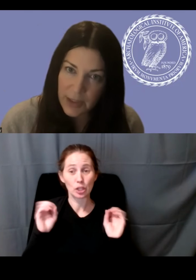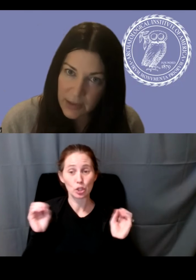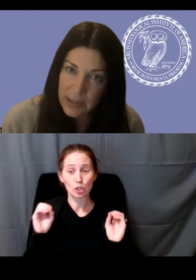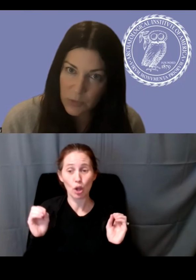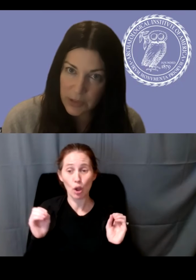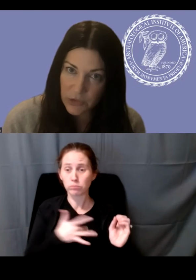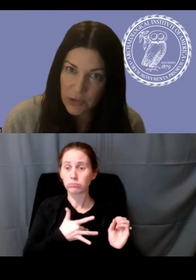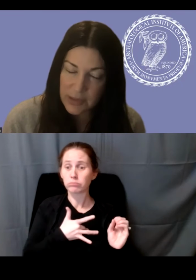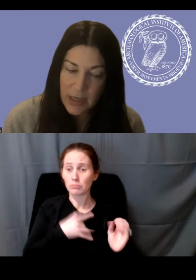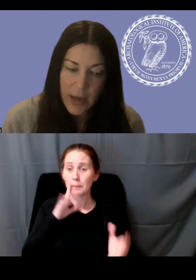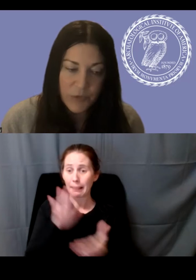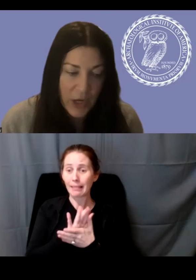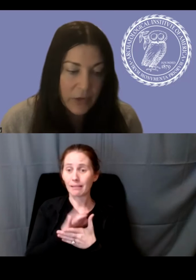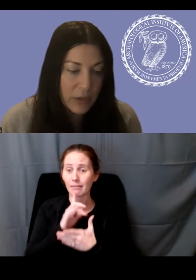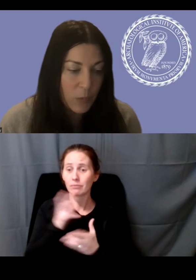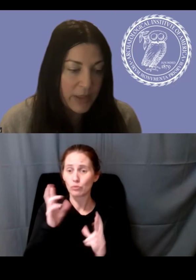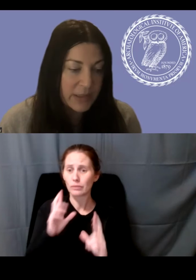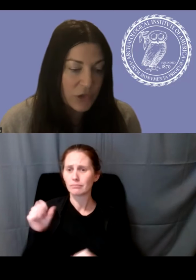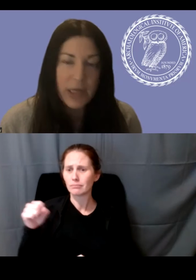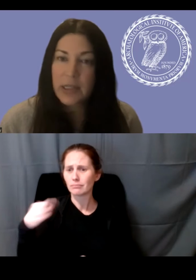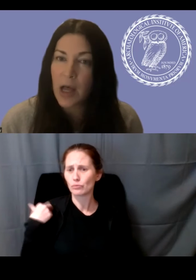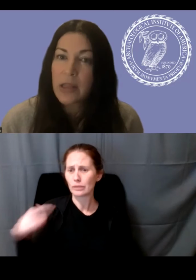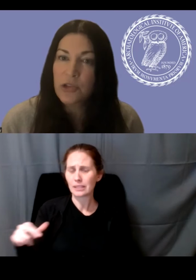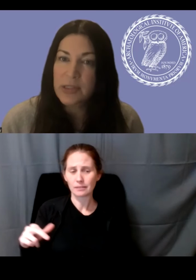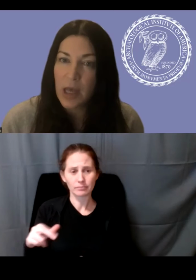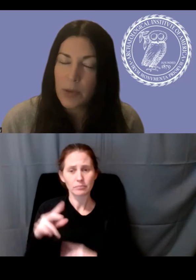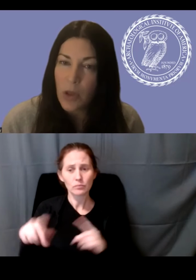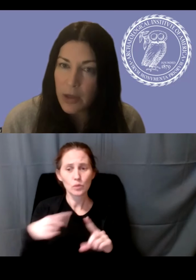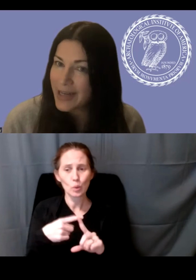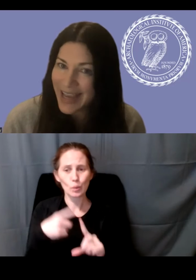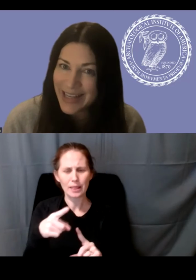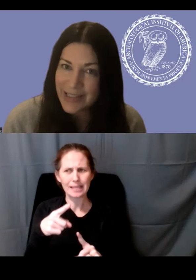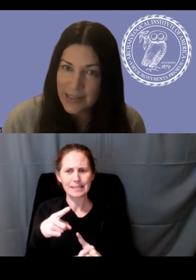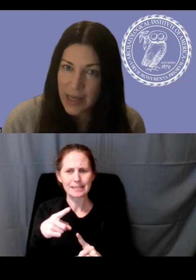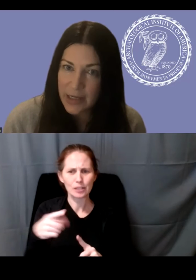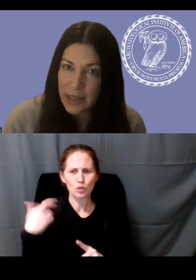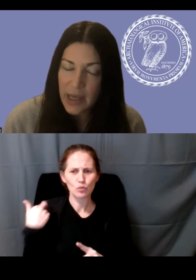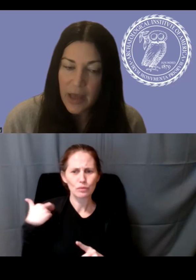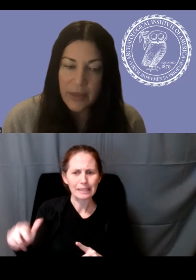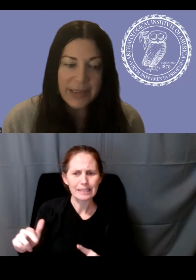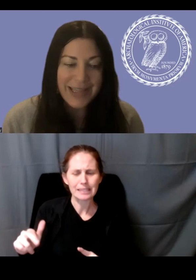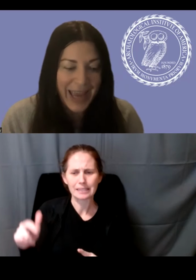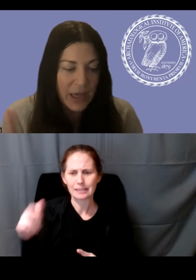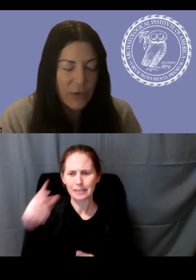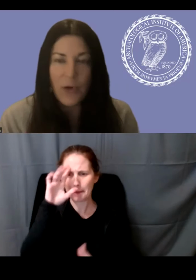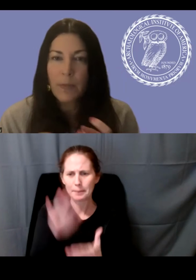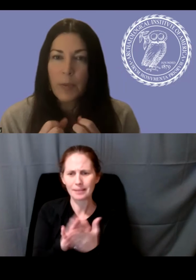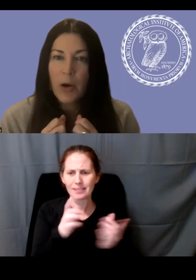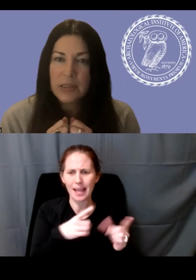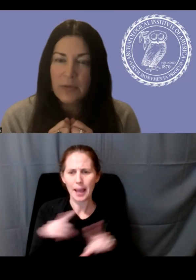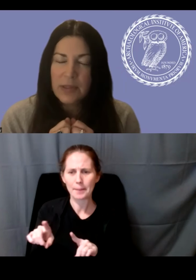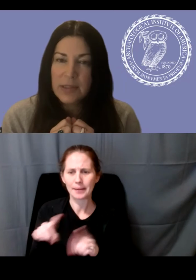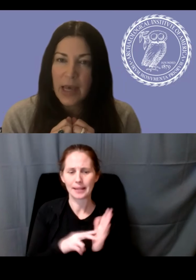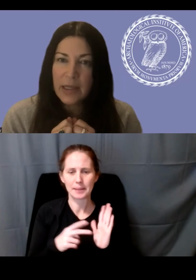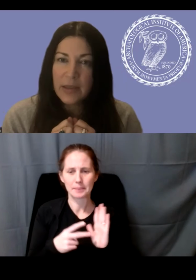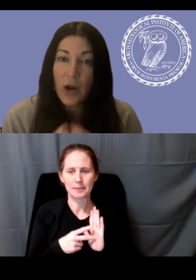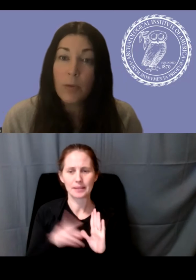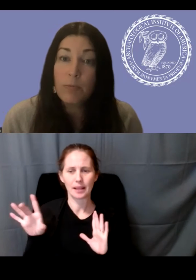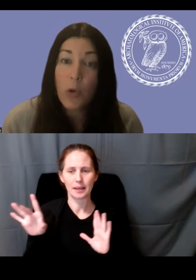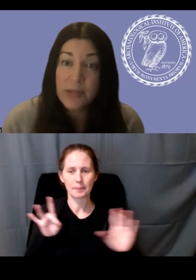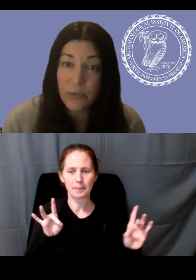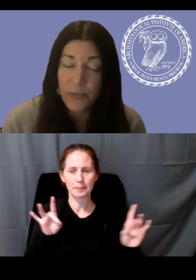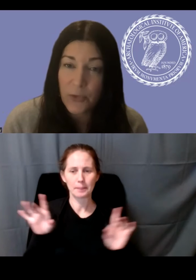belief in these religions. Generally, when such ideologies come along in any society, they take from the parts of the society